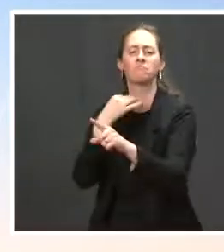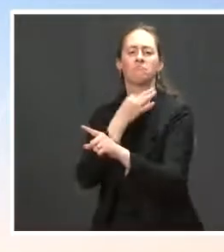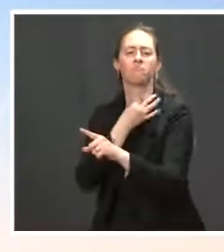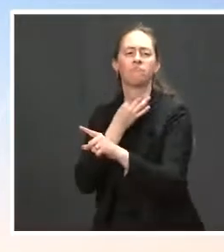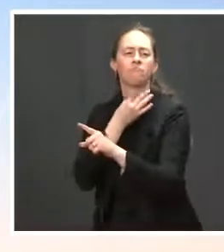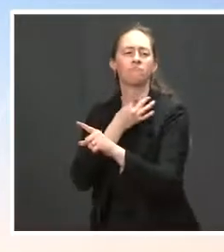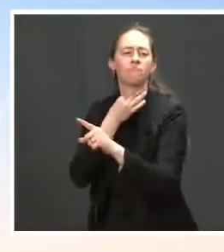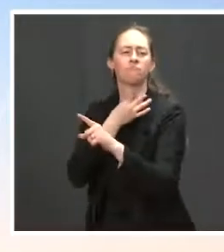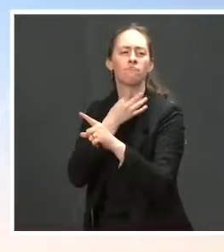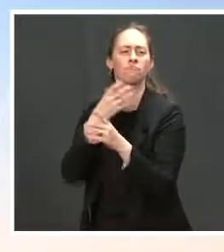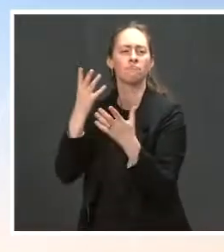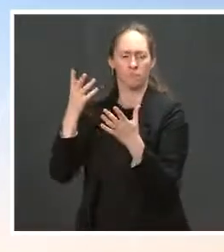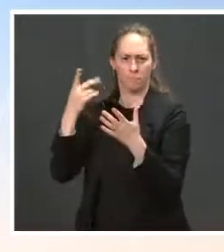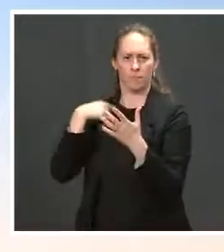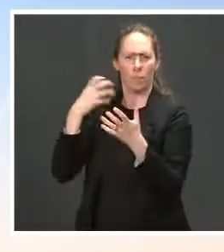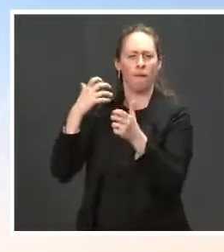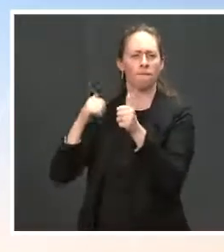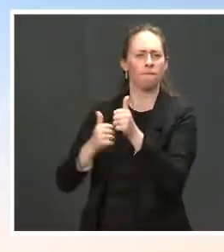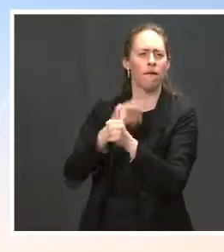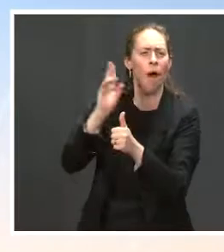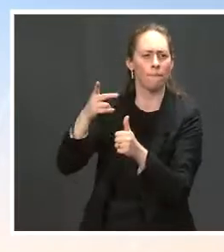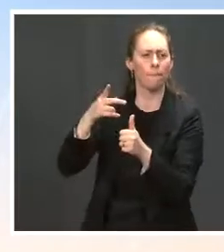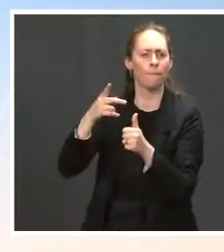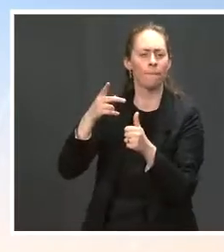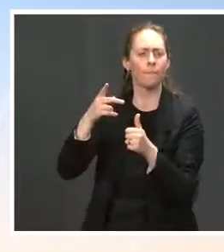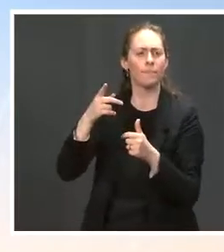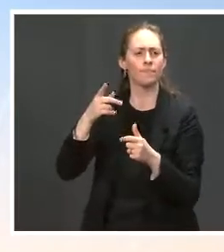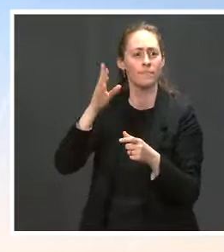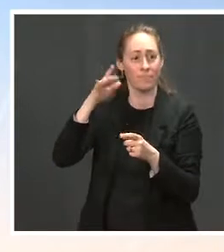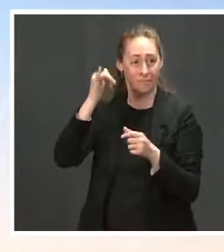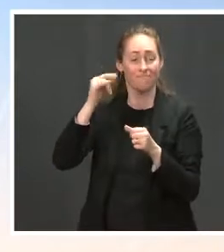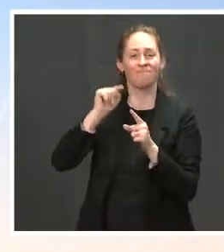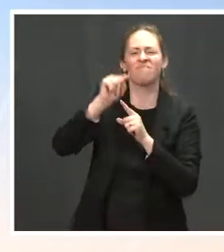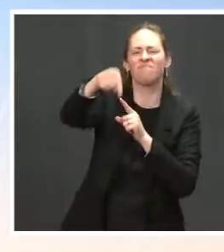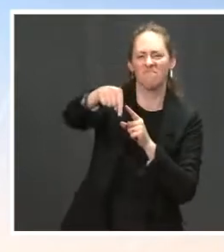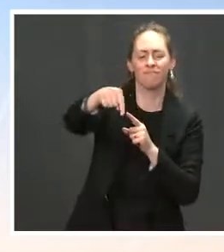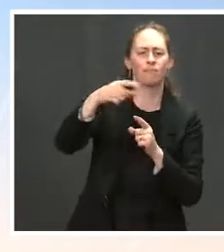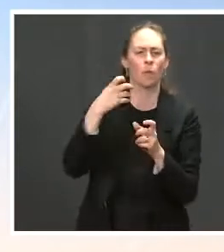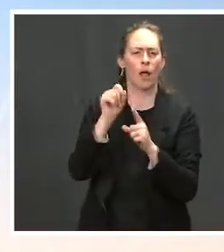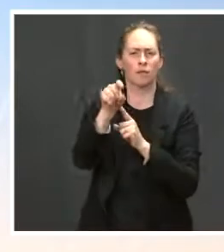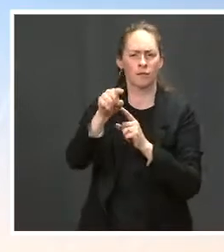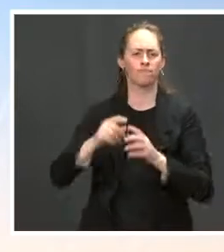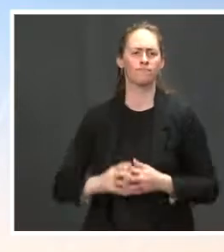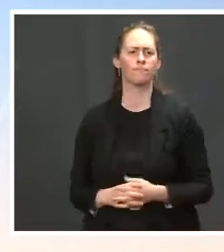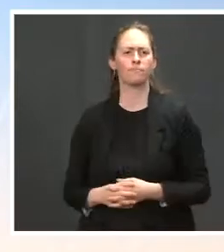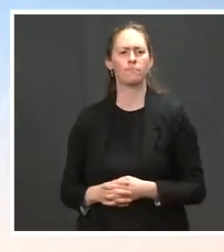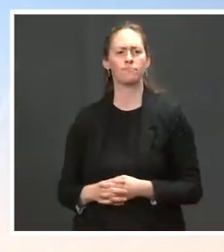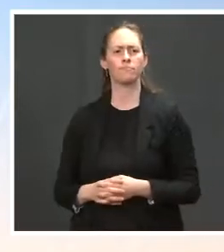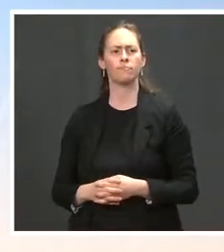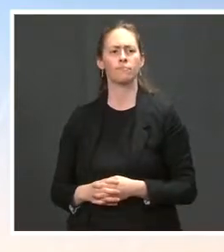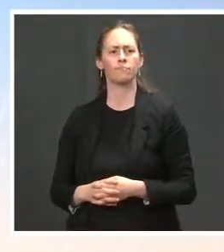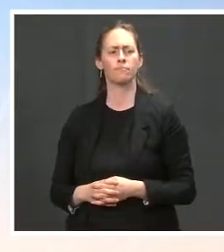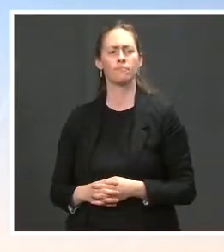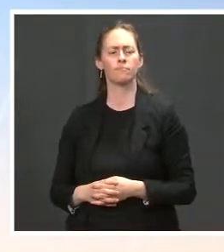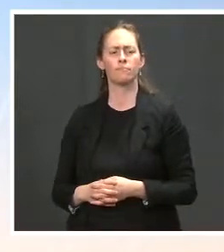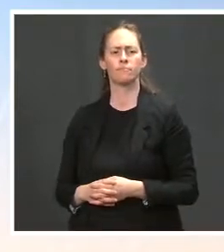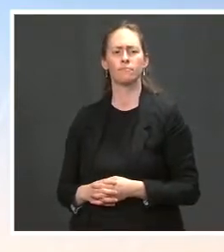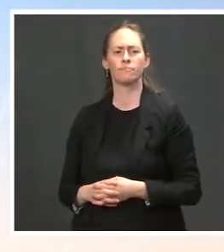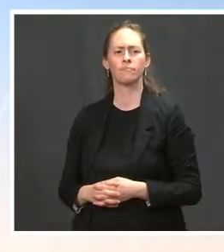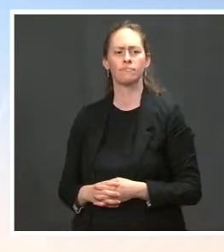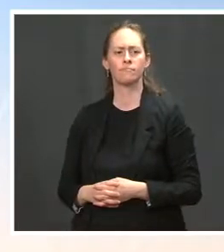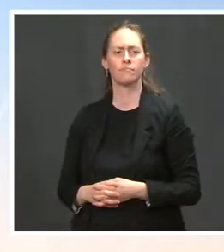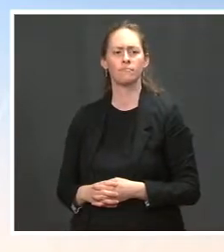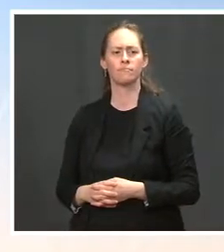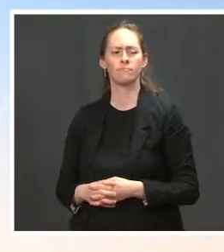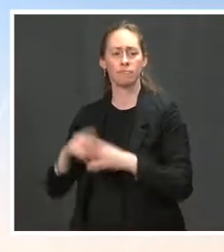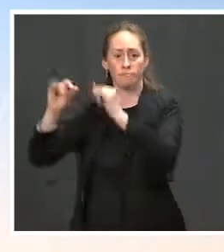of Sure. questioning. Kristen's in the front row. I know. We were laughing about that. When President Biden spoke with George Floyd's family yesterday, he